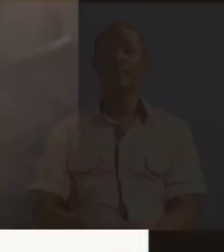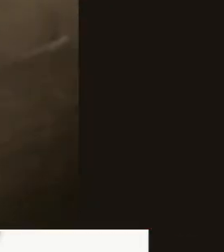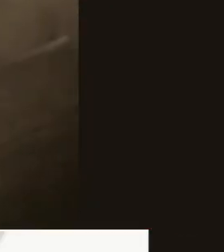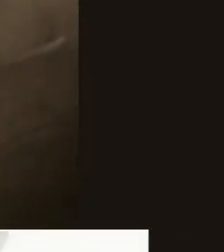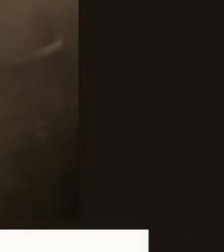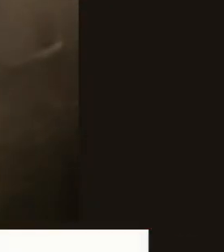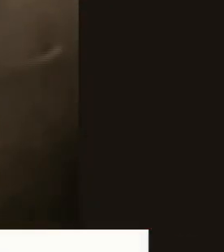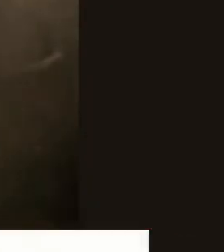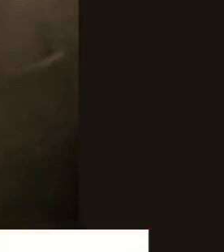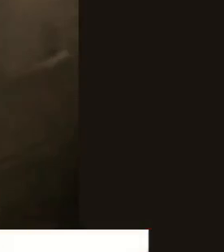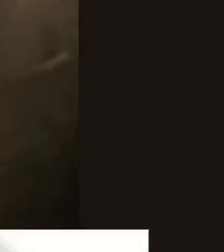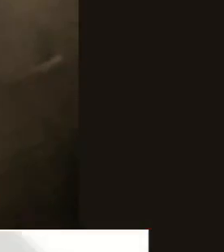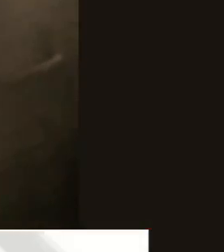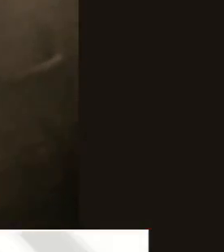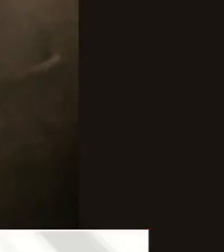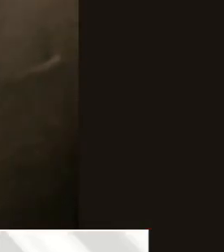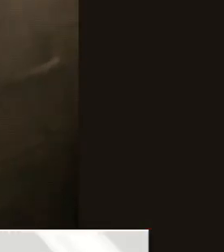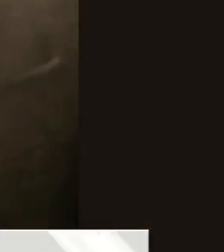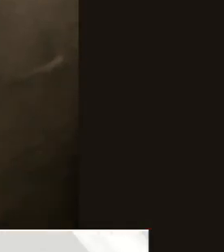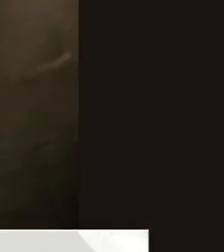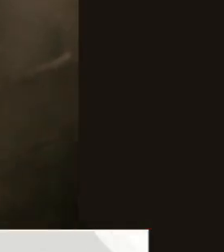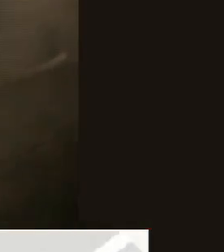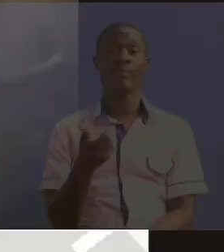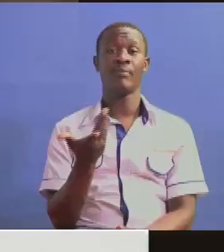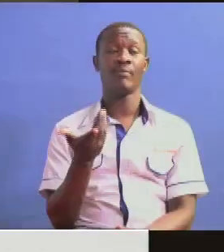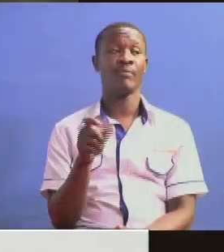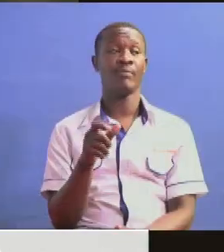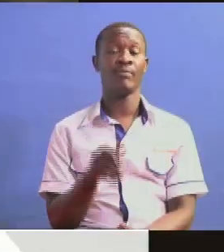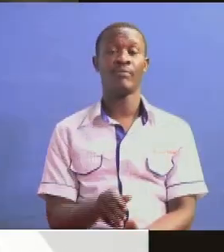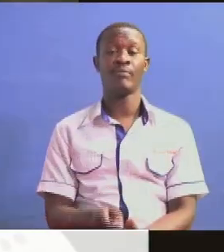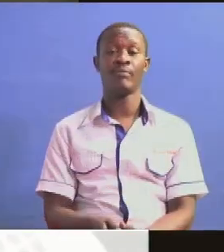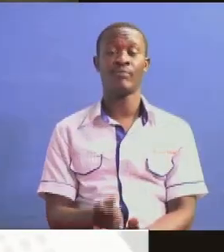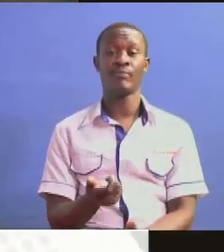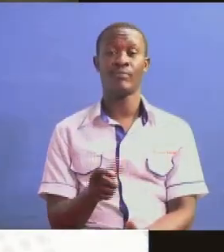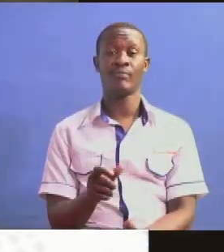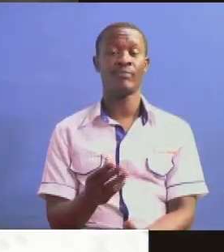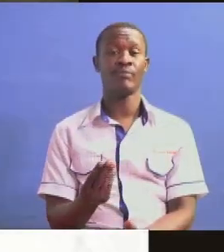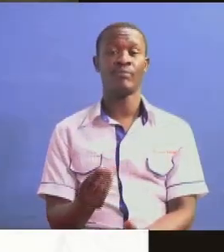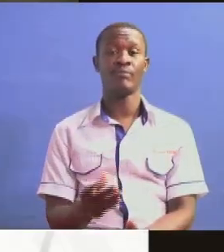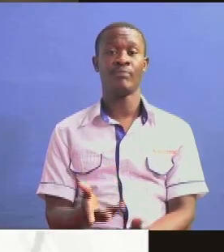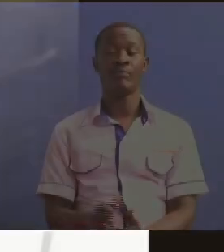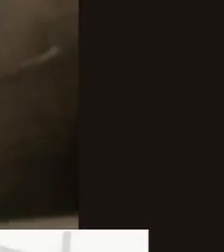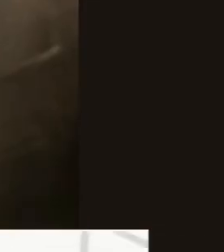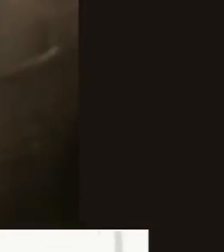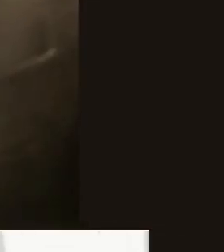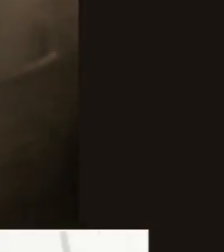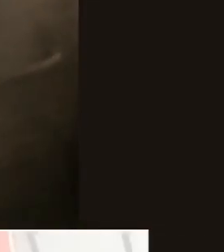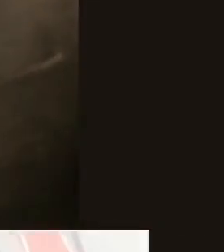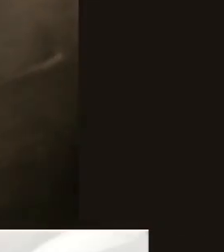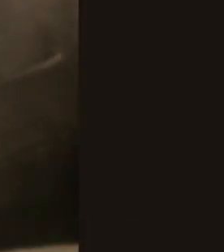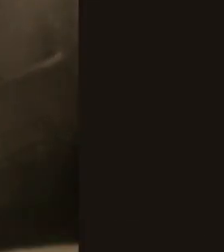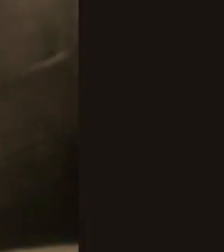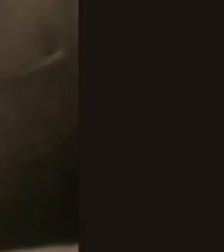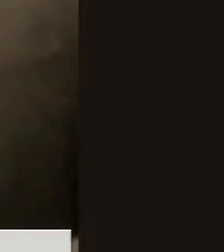because the load has been reduced, and therefore the pressure has also been reduced. The parents